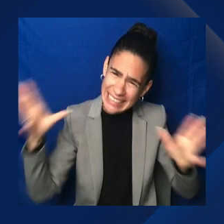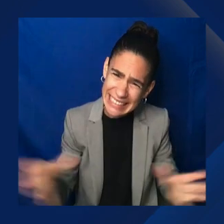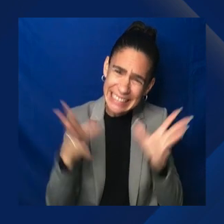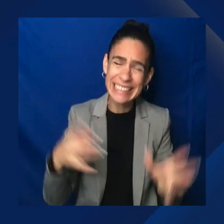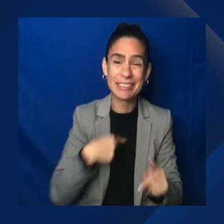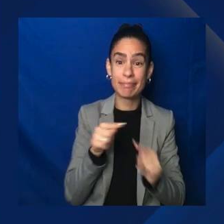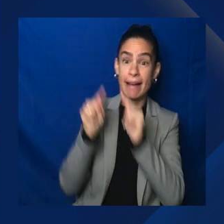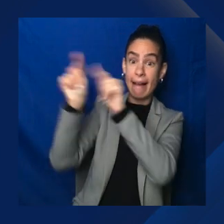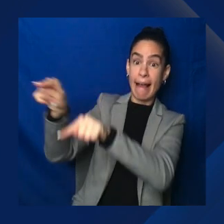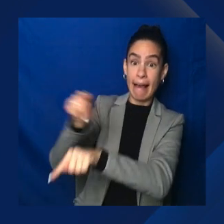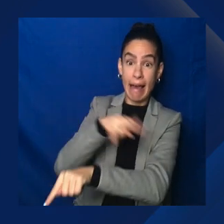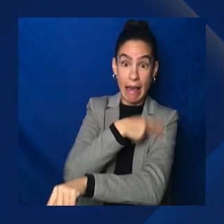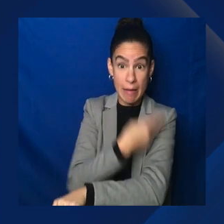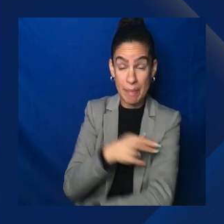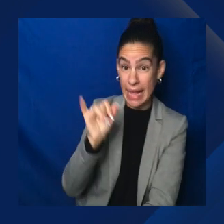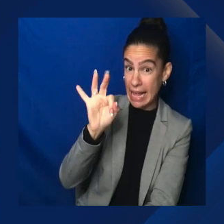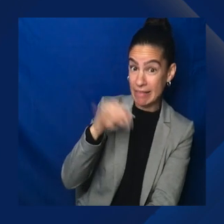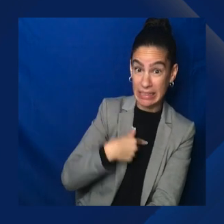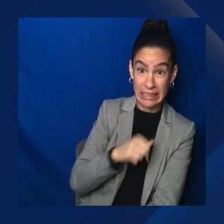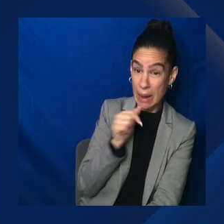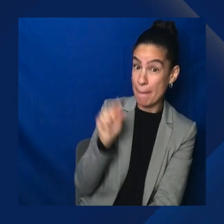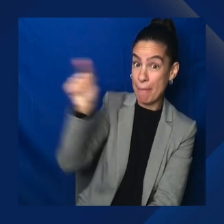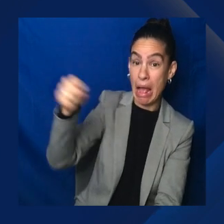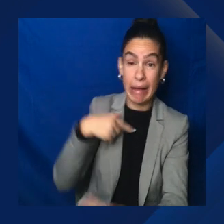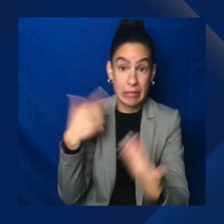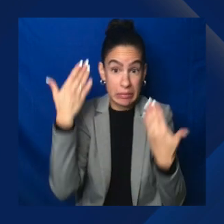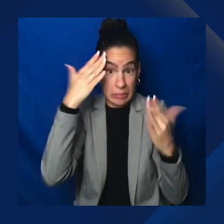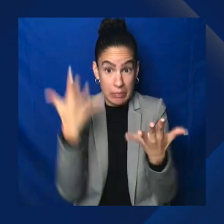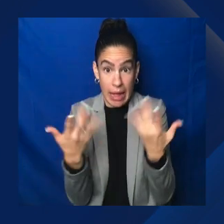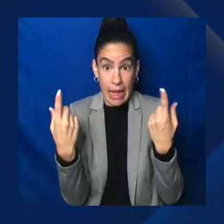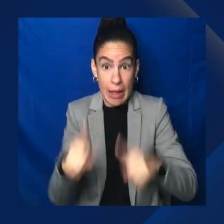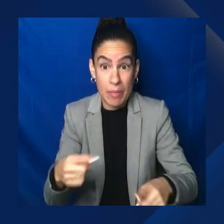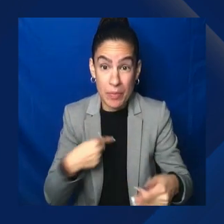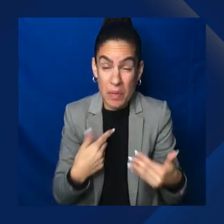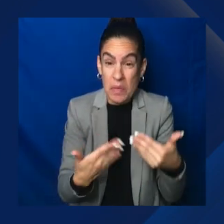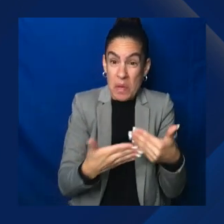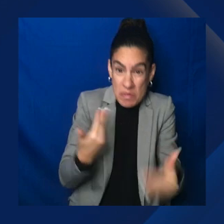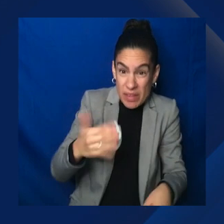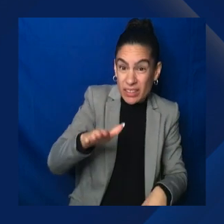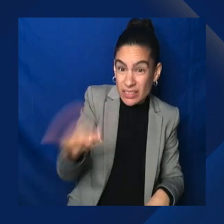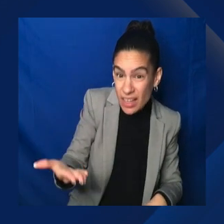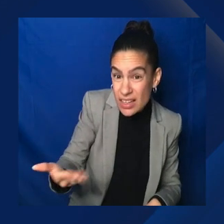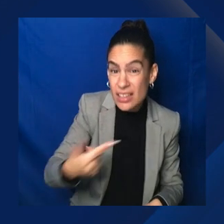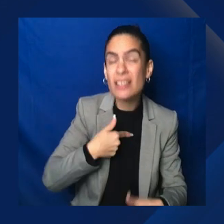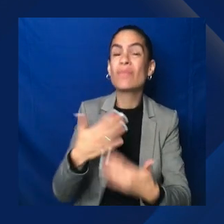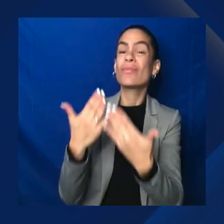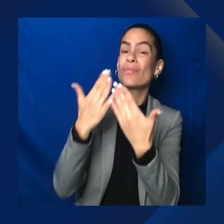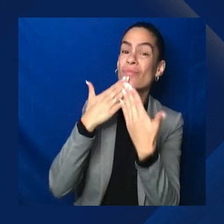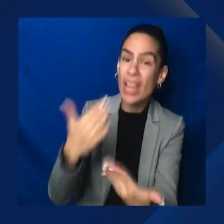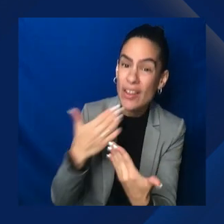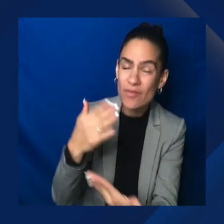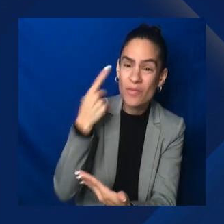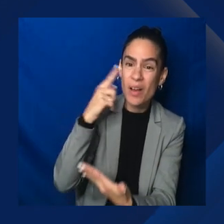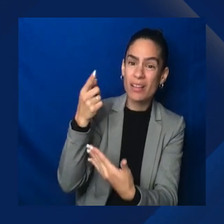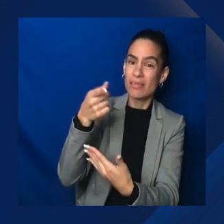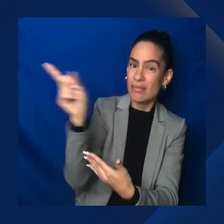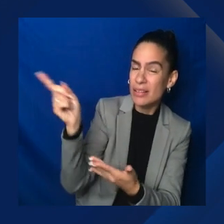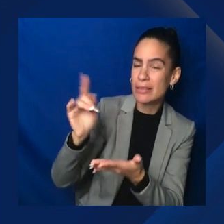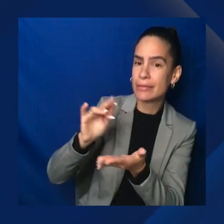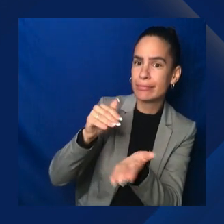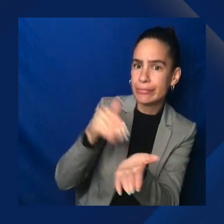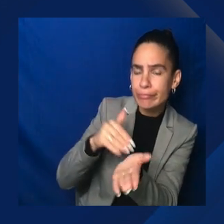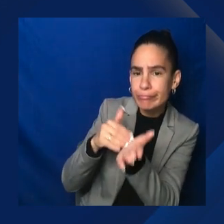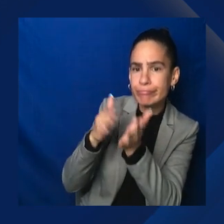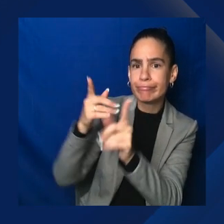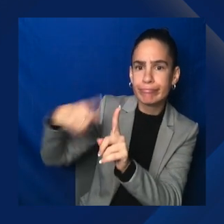me. And while I'm grateful to the medical professionals that saved my life and the life of my boys, I'm still processing everything that happened.